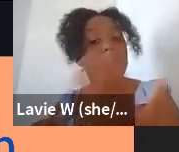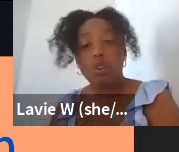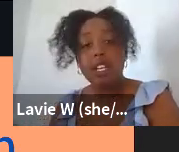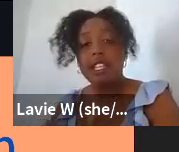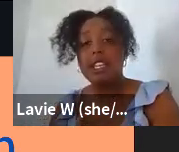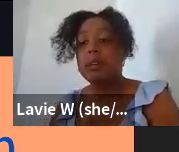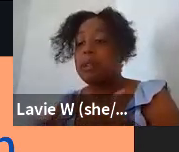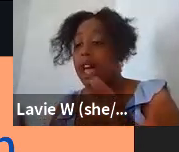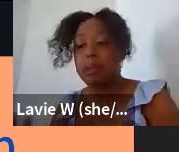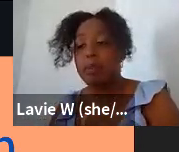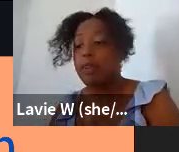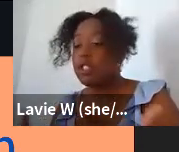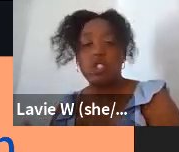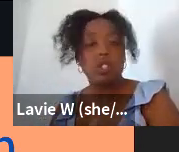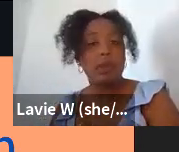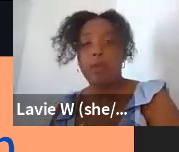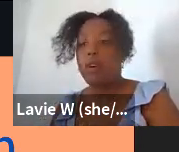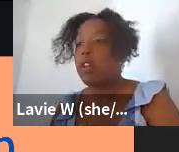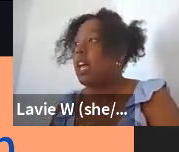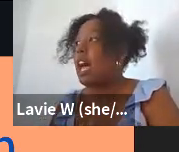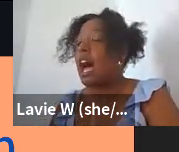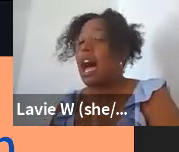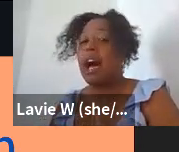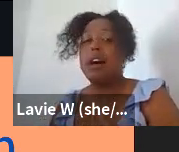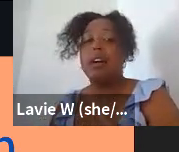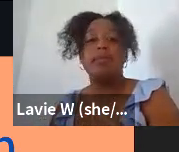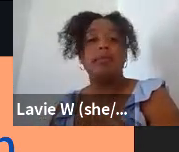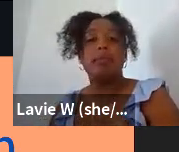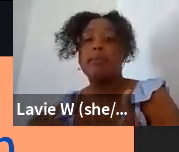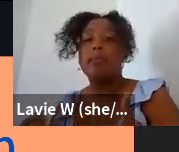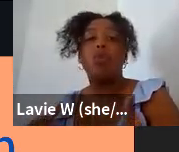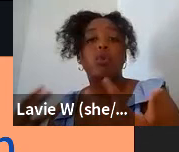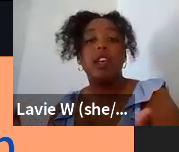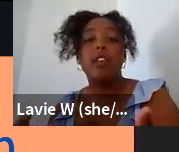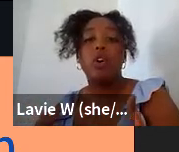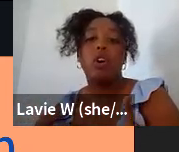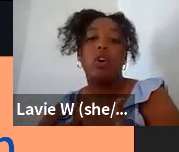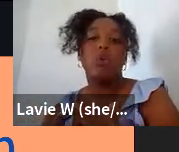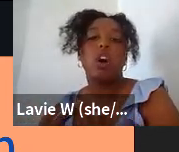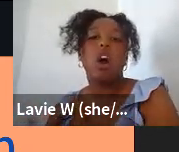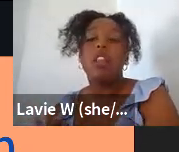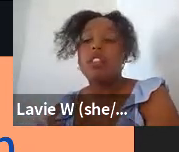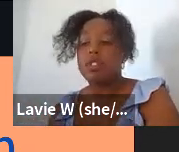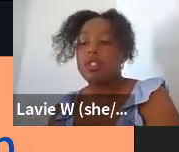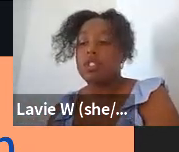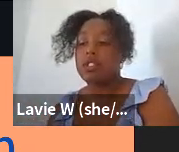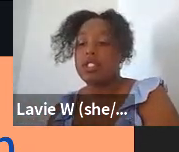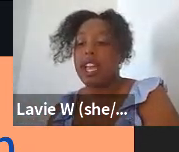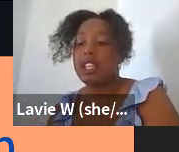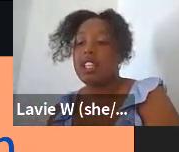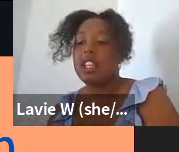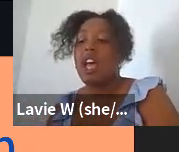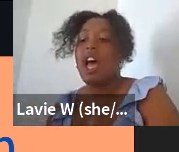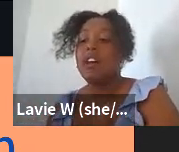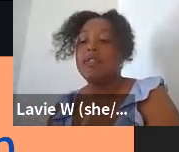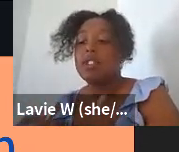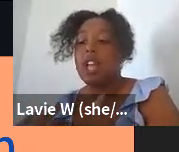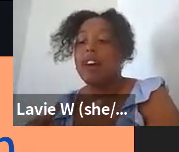because historically Black people, Indigenous people, people who live or who are on the fringes of